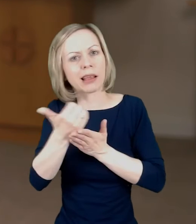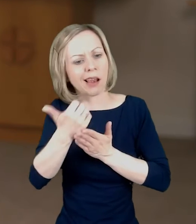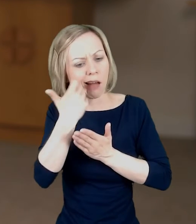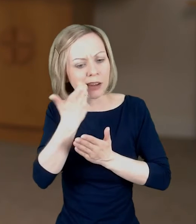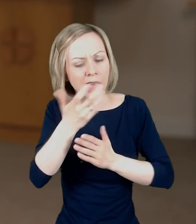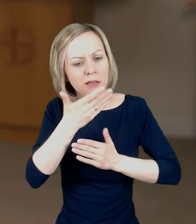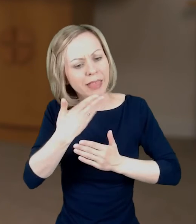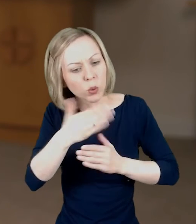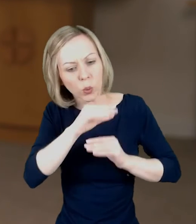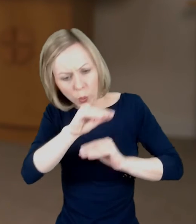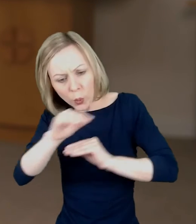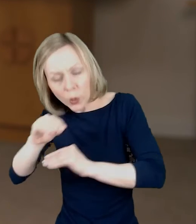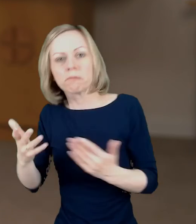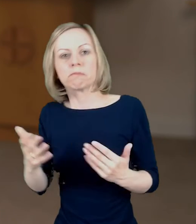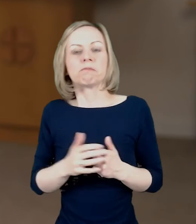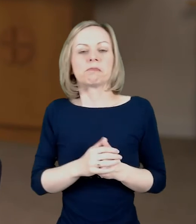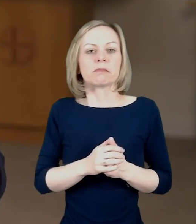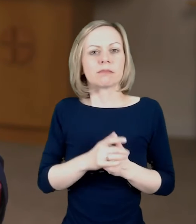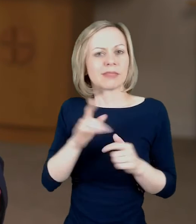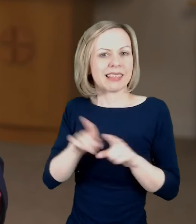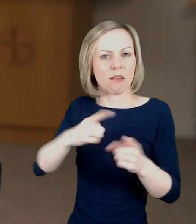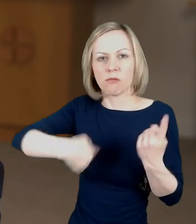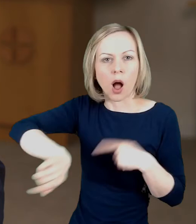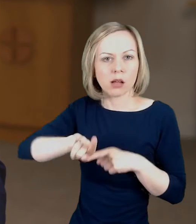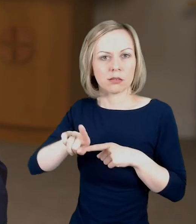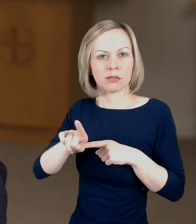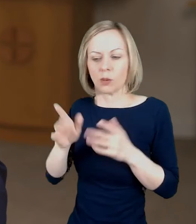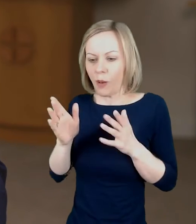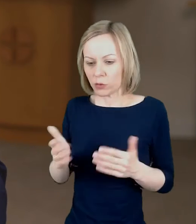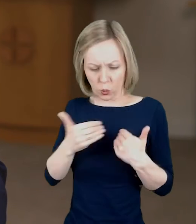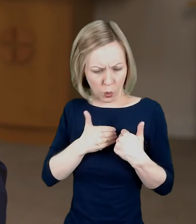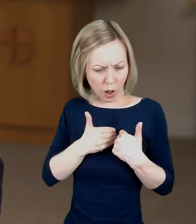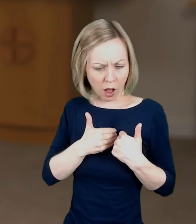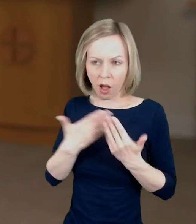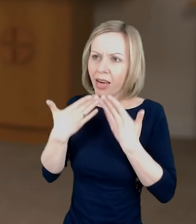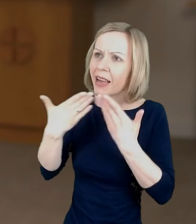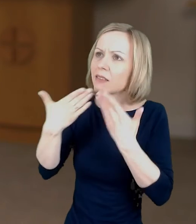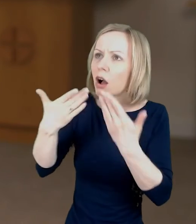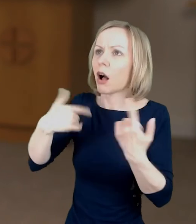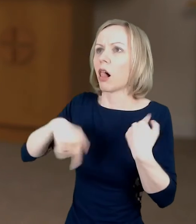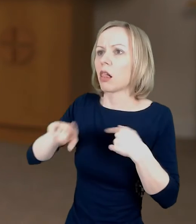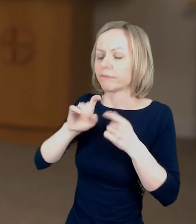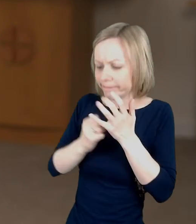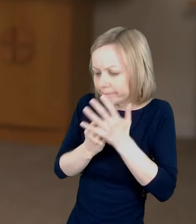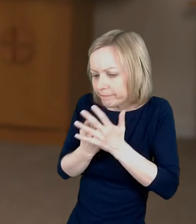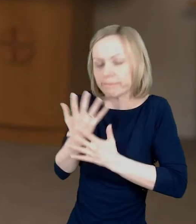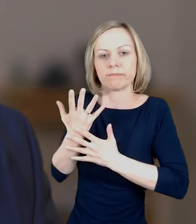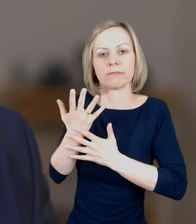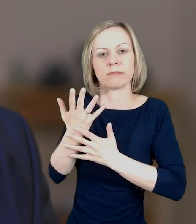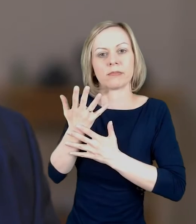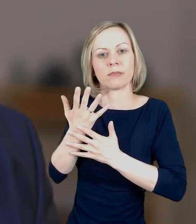basis. That's true of us, isn't it? We have to cultivate a grateful heart, and that means week in, week